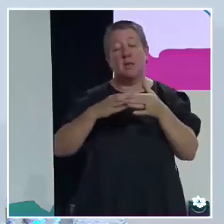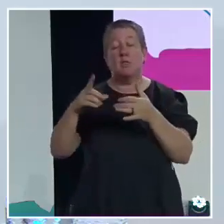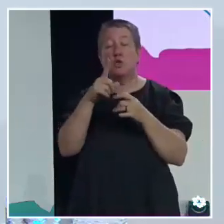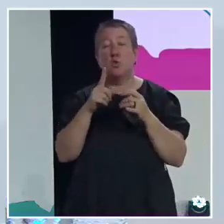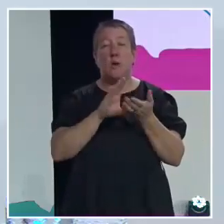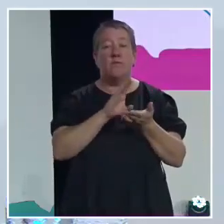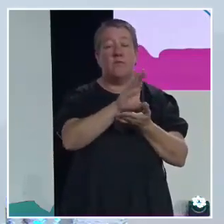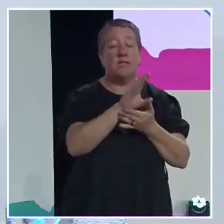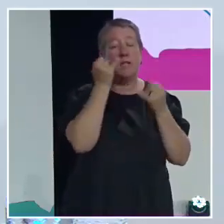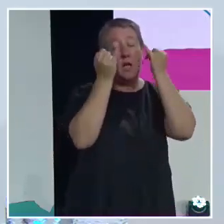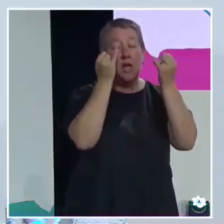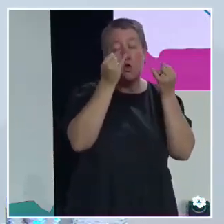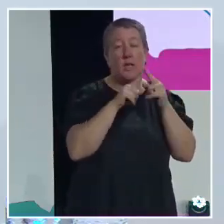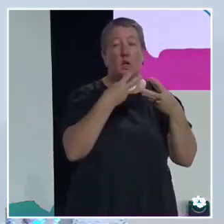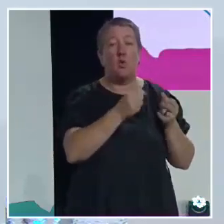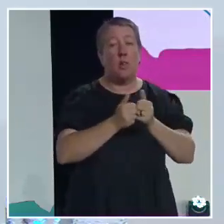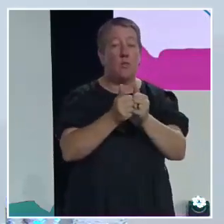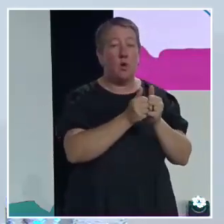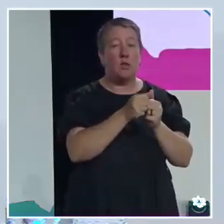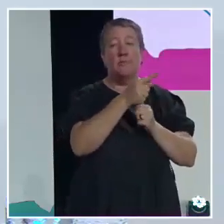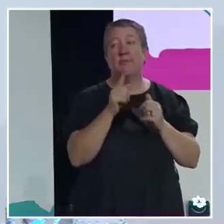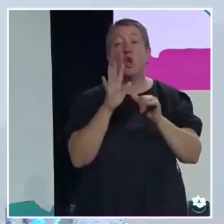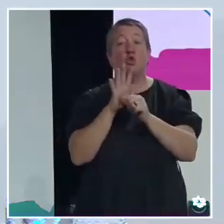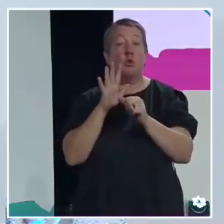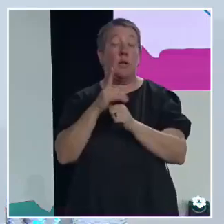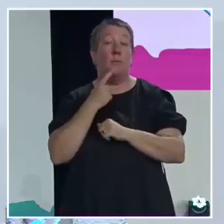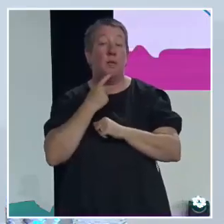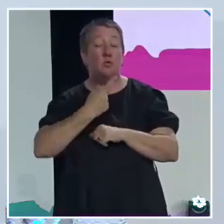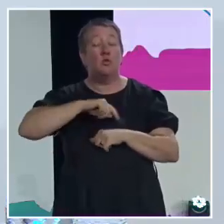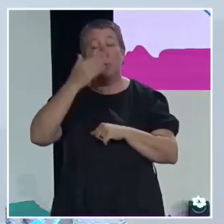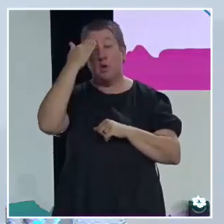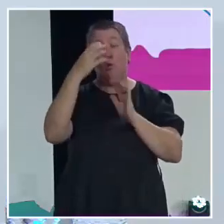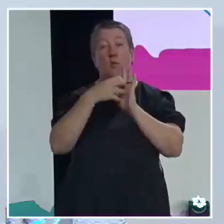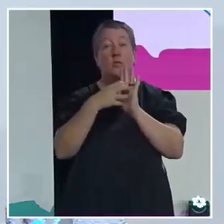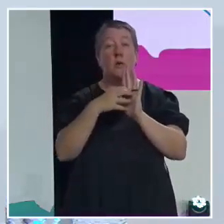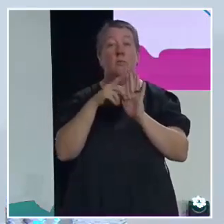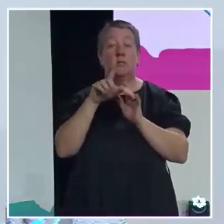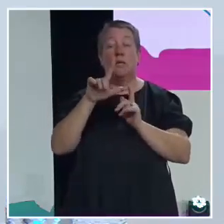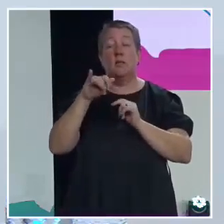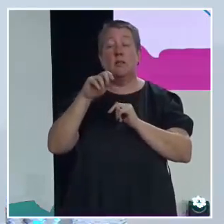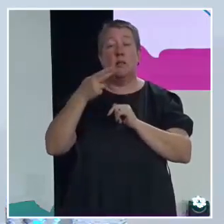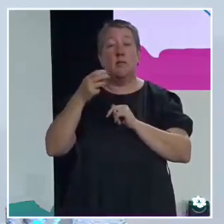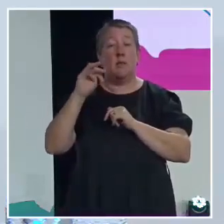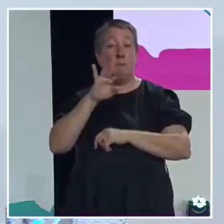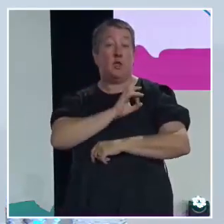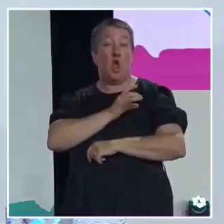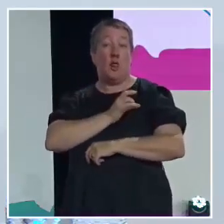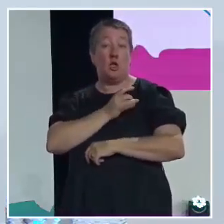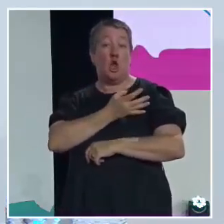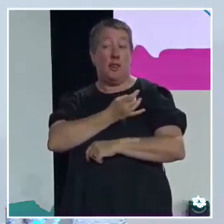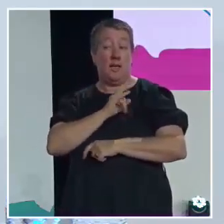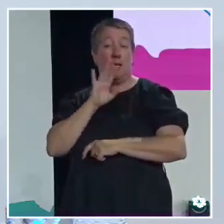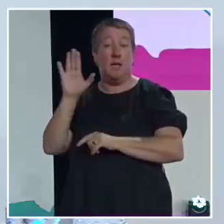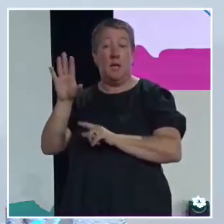and also collaborate. You mentioned critical minerals. Well, we know that, for example, the extraction of lithium in Chile, where there's a